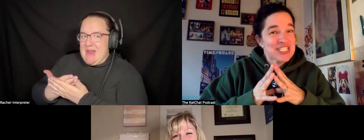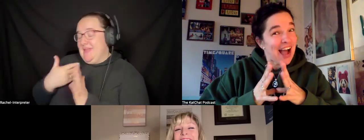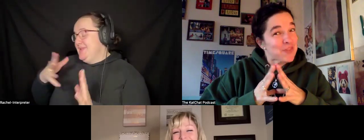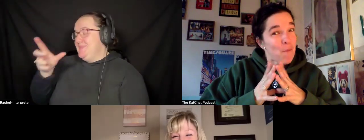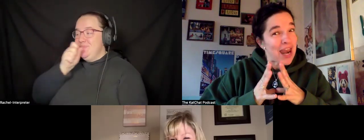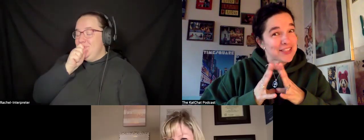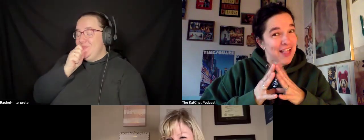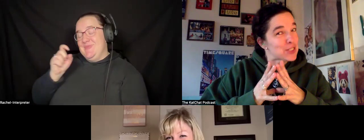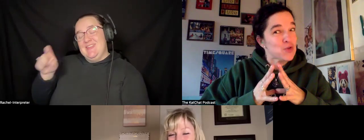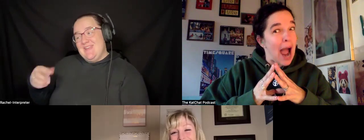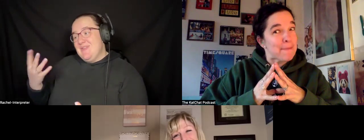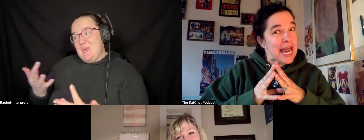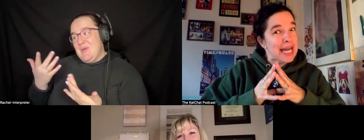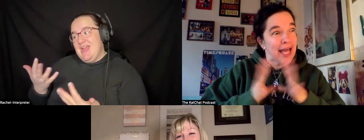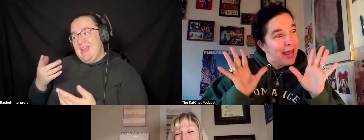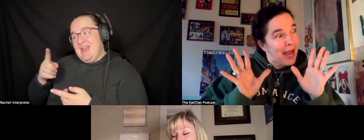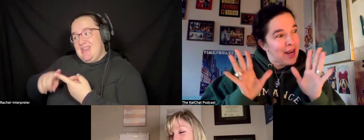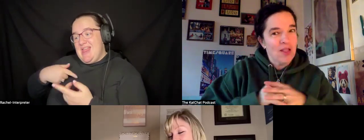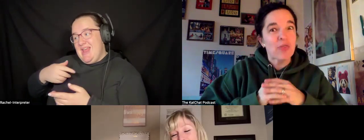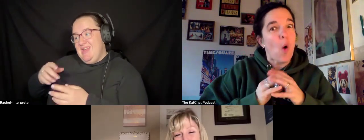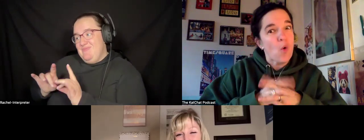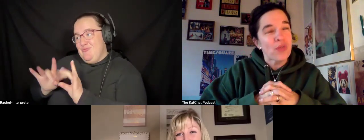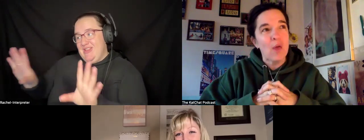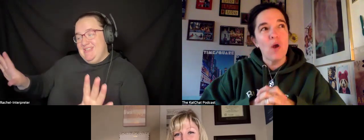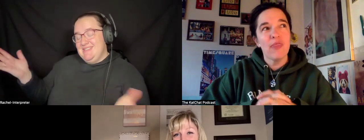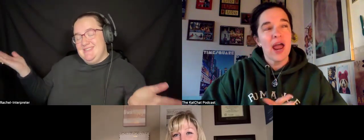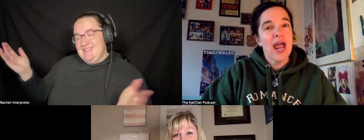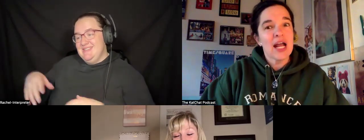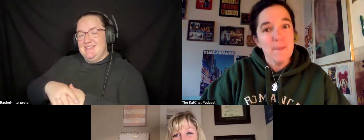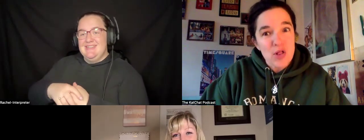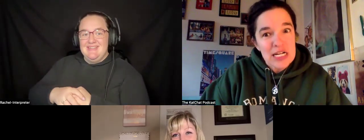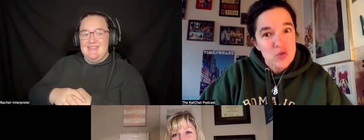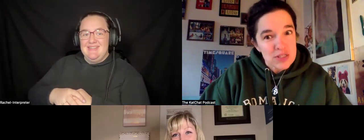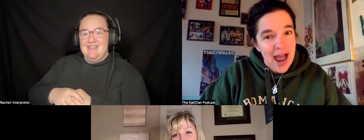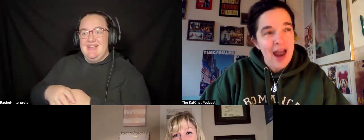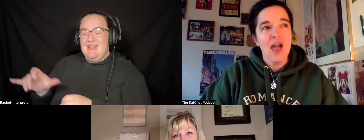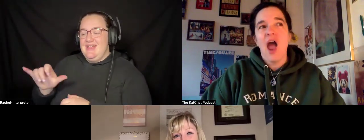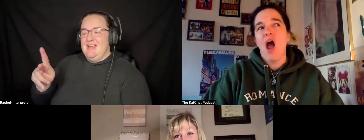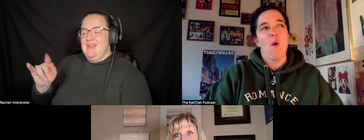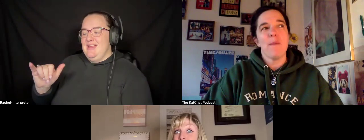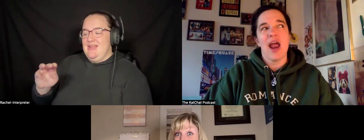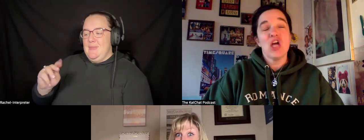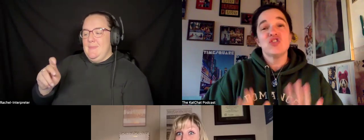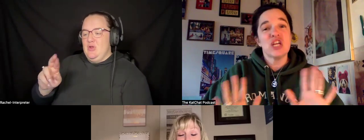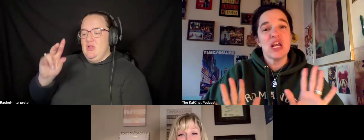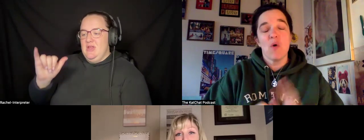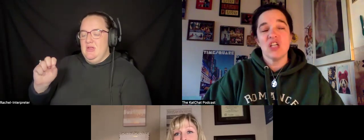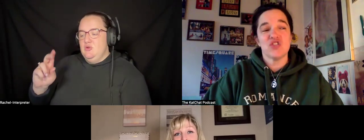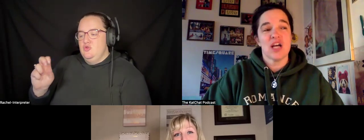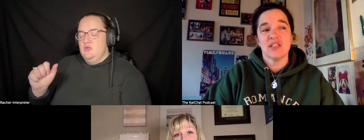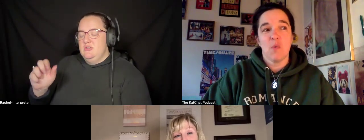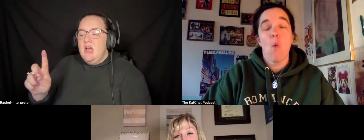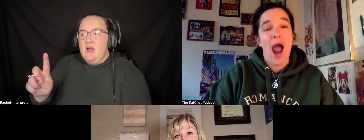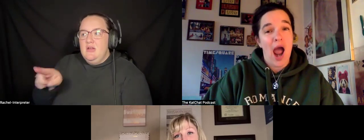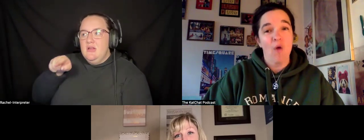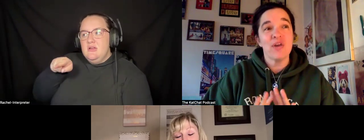telling you, you're gonna have to wait until I drop it. You know, that's the whole thing with Kimberly Tutan. Oh man, she was